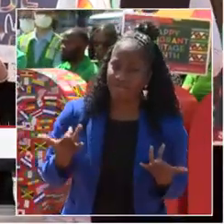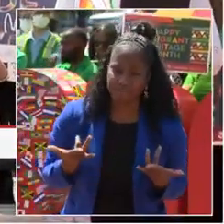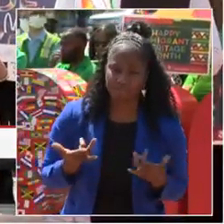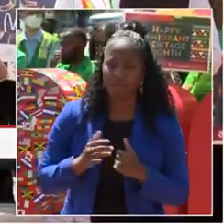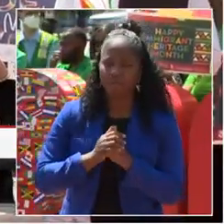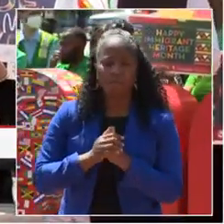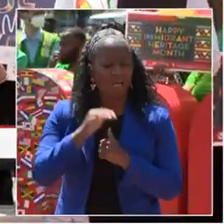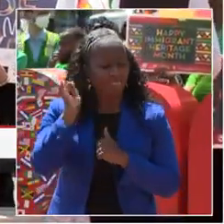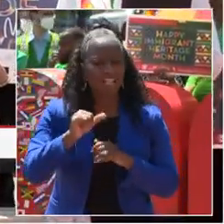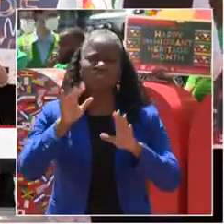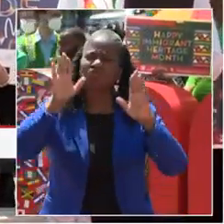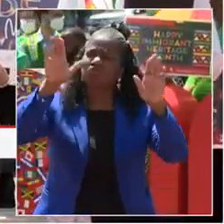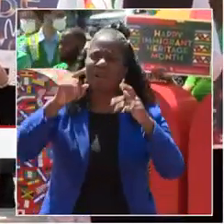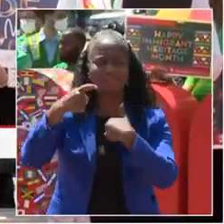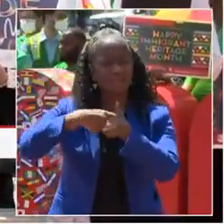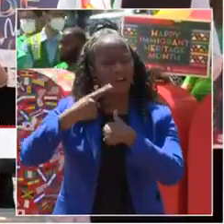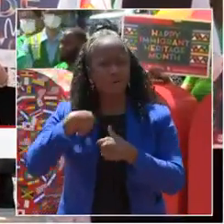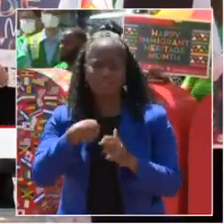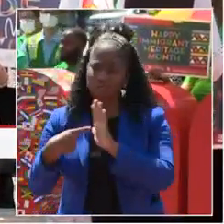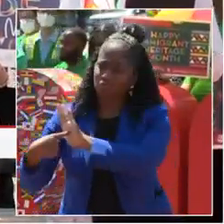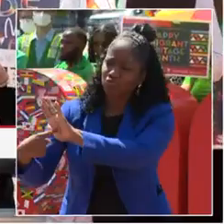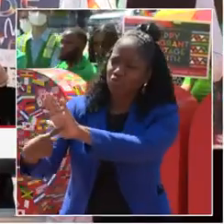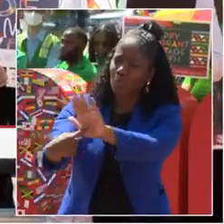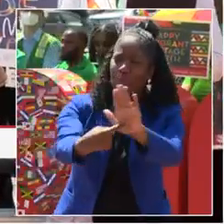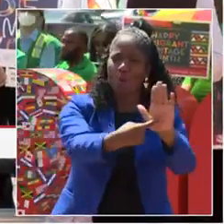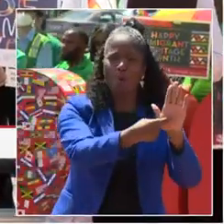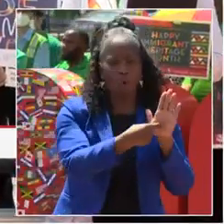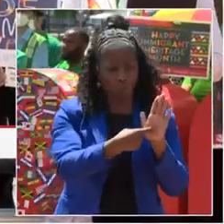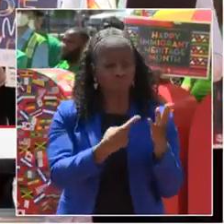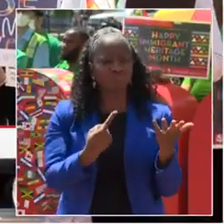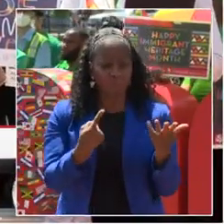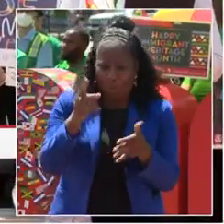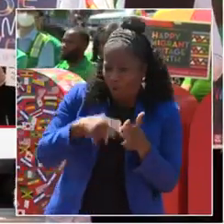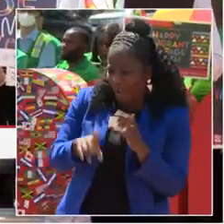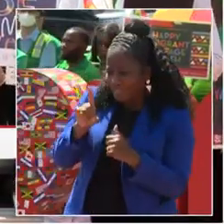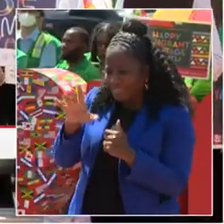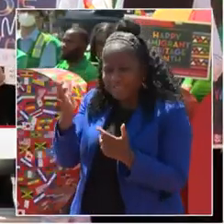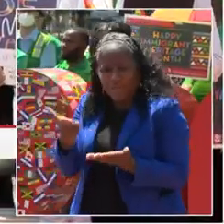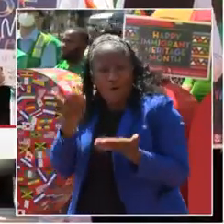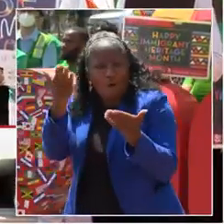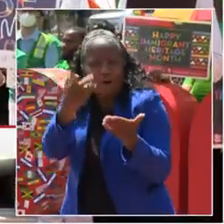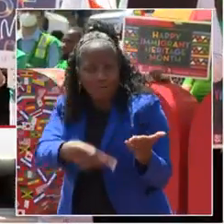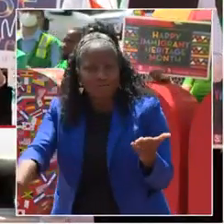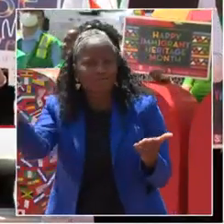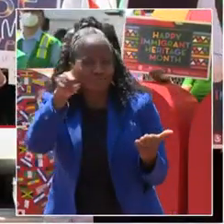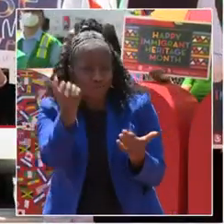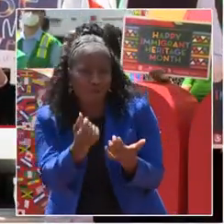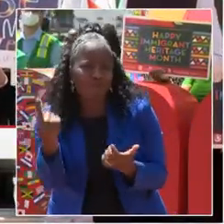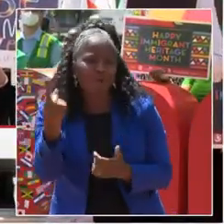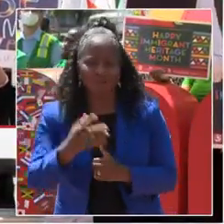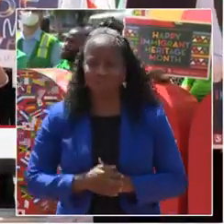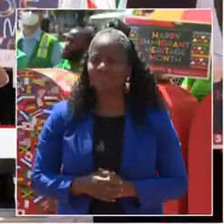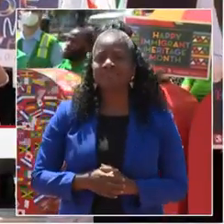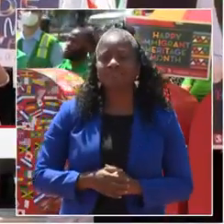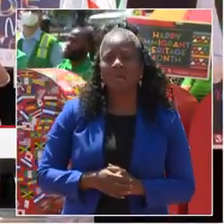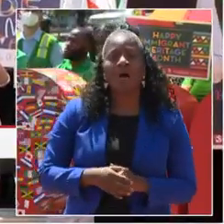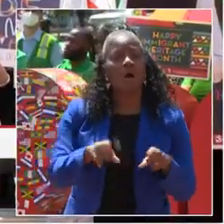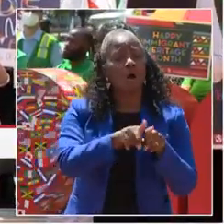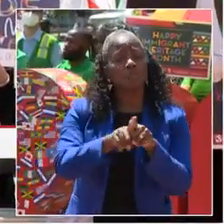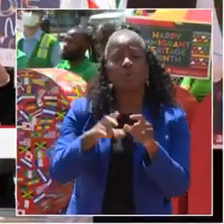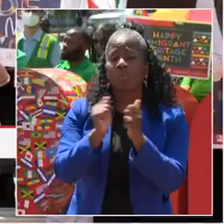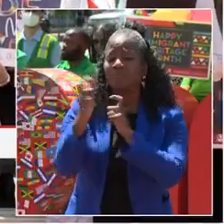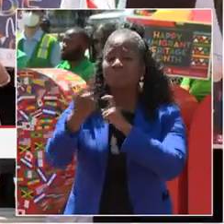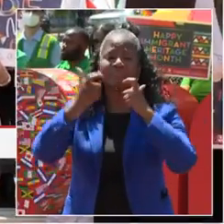to showcase. This is a great time for us to showcase all that DC has to offer. In addition, as you know, with